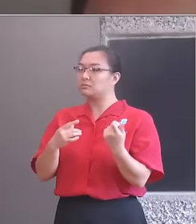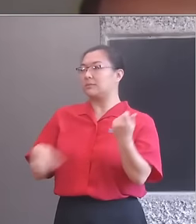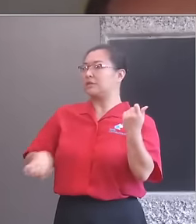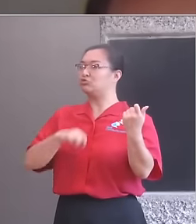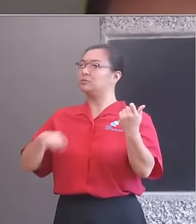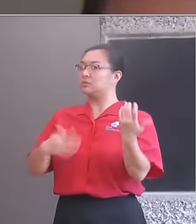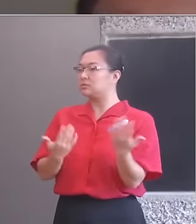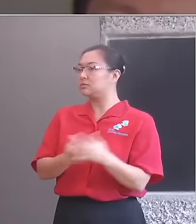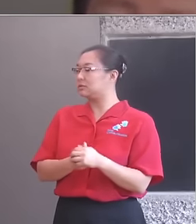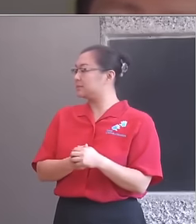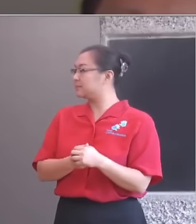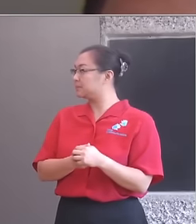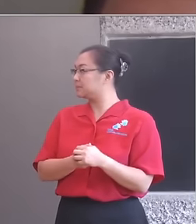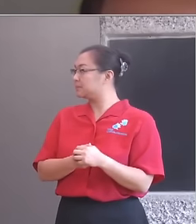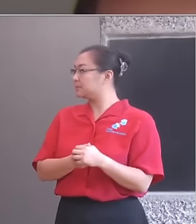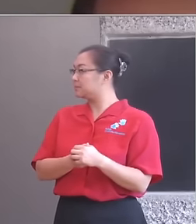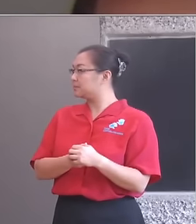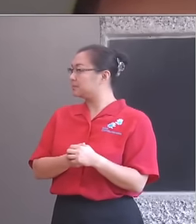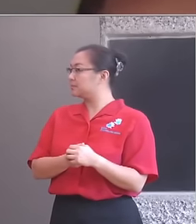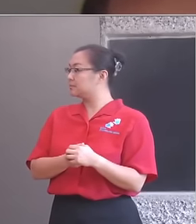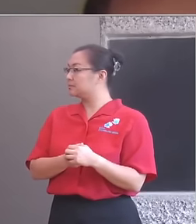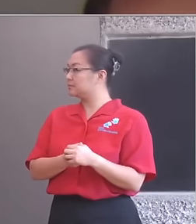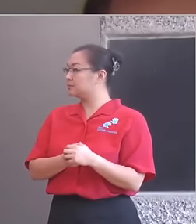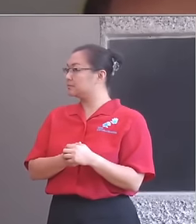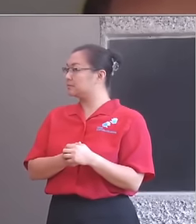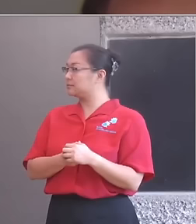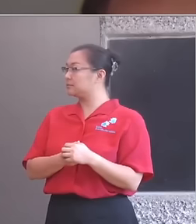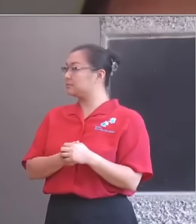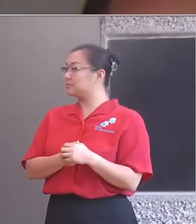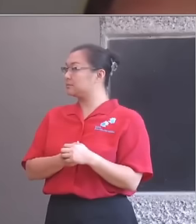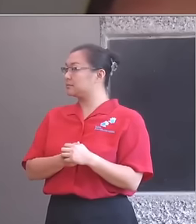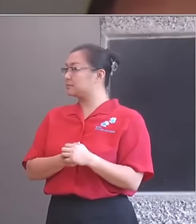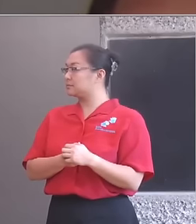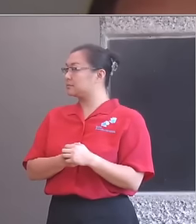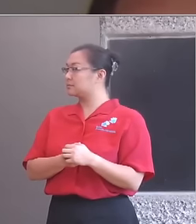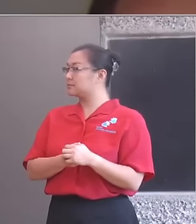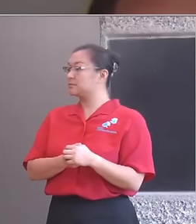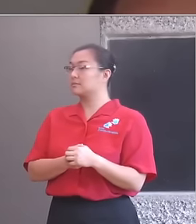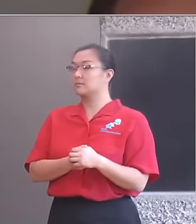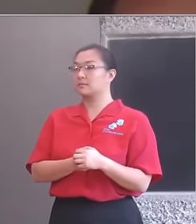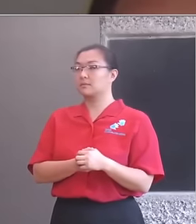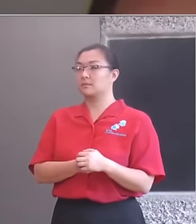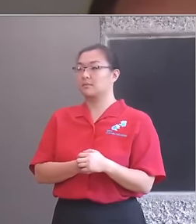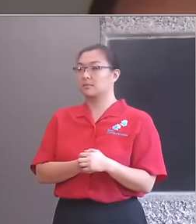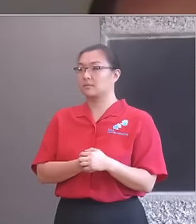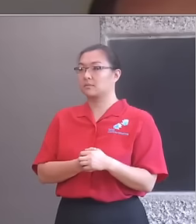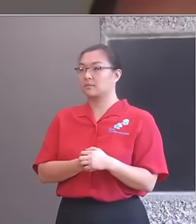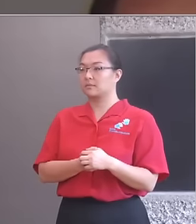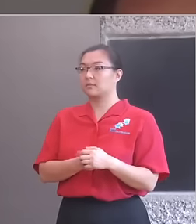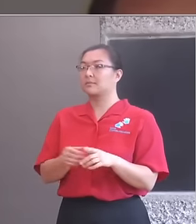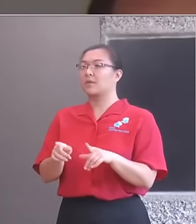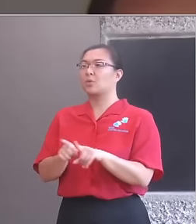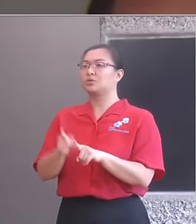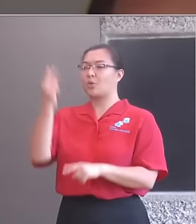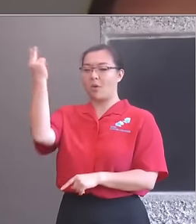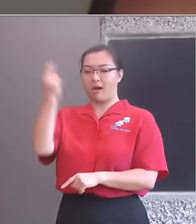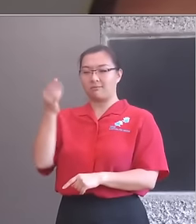across the country, recommended by your first report into music education. I'm delighted that the Arts Council England is contributing